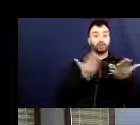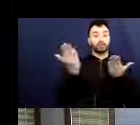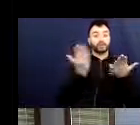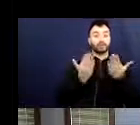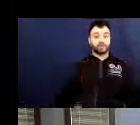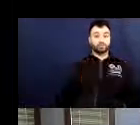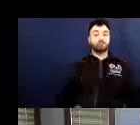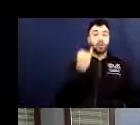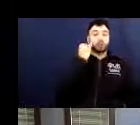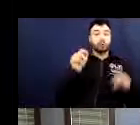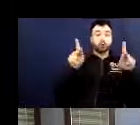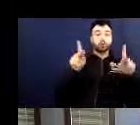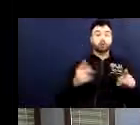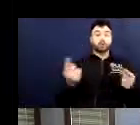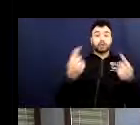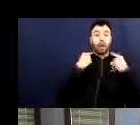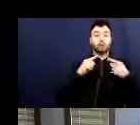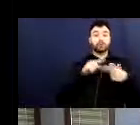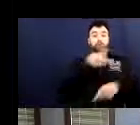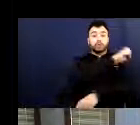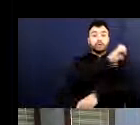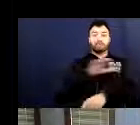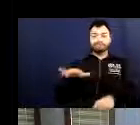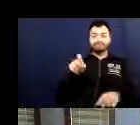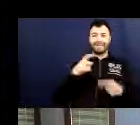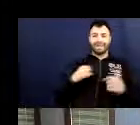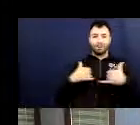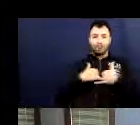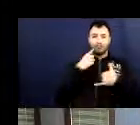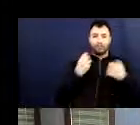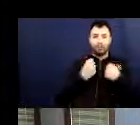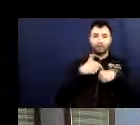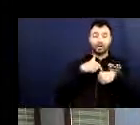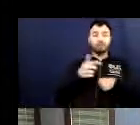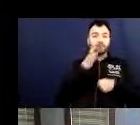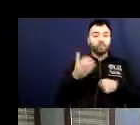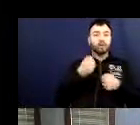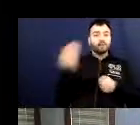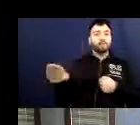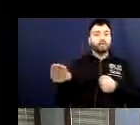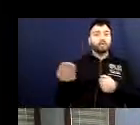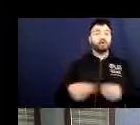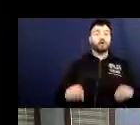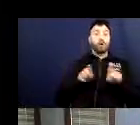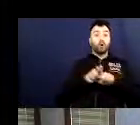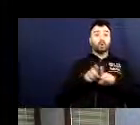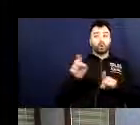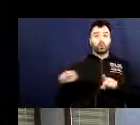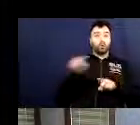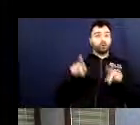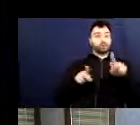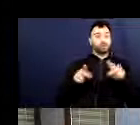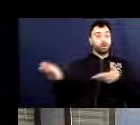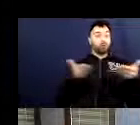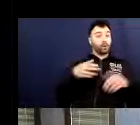winter coat, they help them find a winter coat. They even have veterinarians come in on occasion to treat the animals that the people might bring